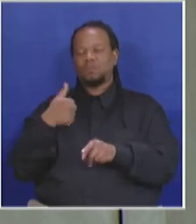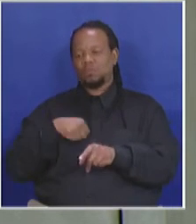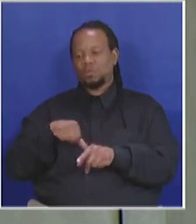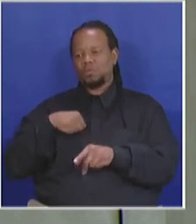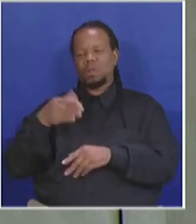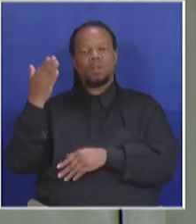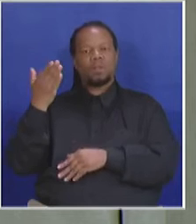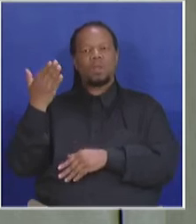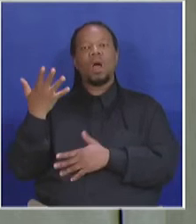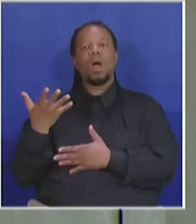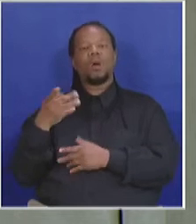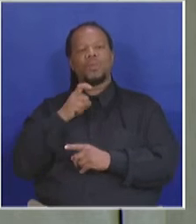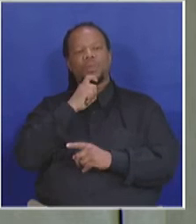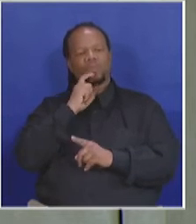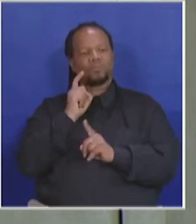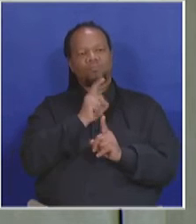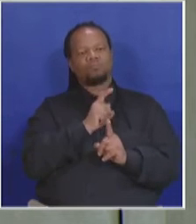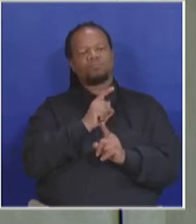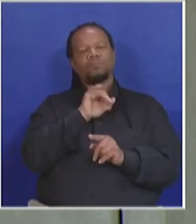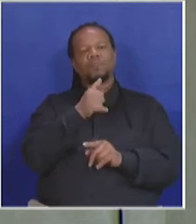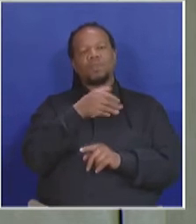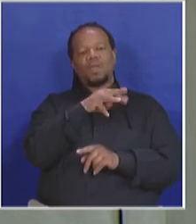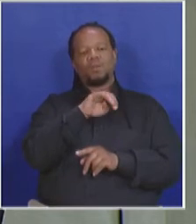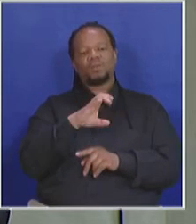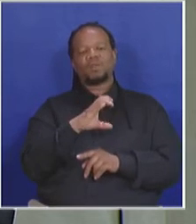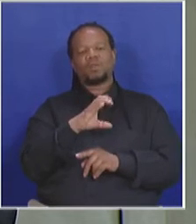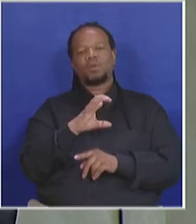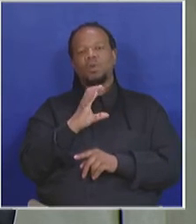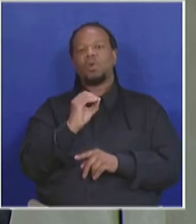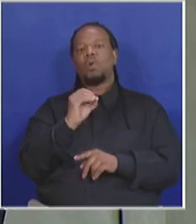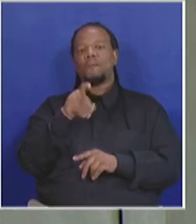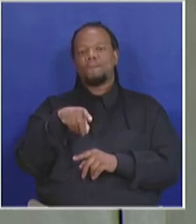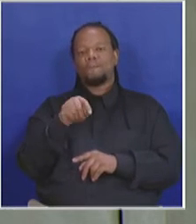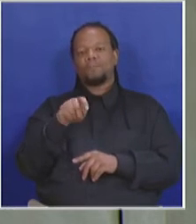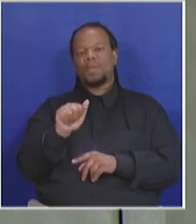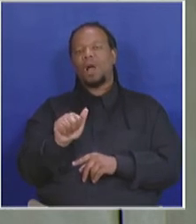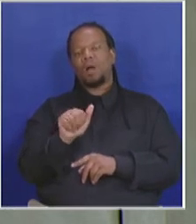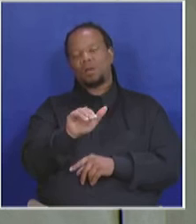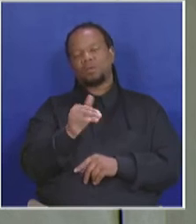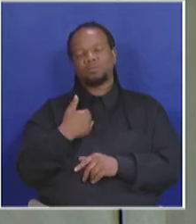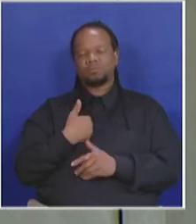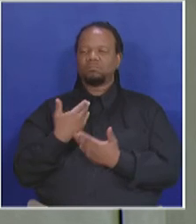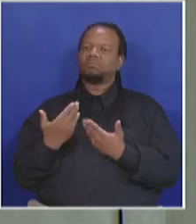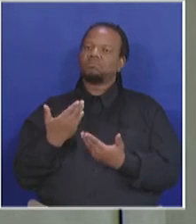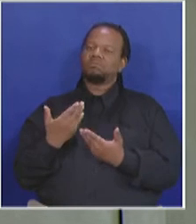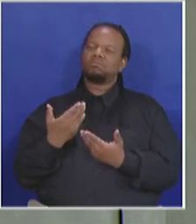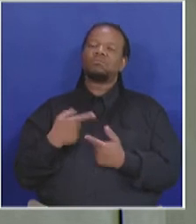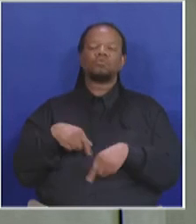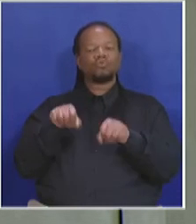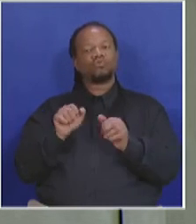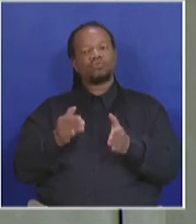through the MEC of Kokta. And I must indicate in this regard, Honorable